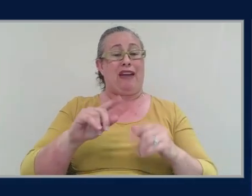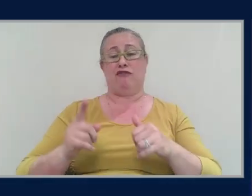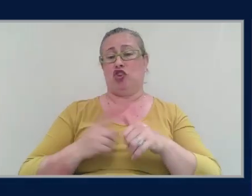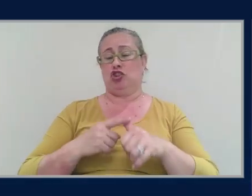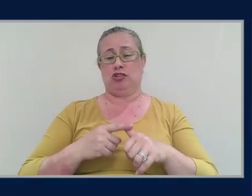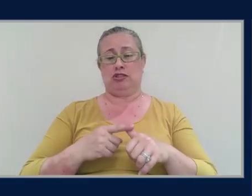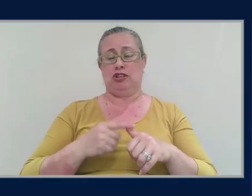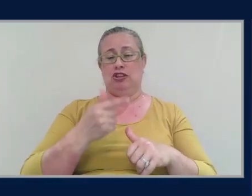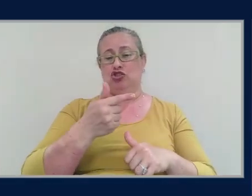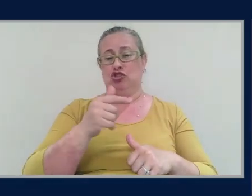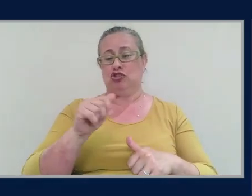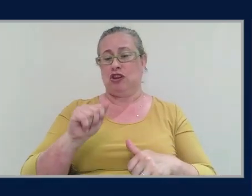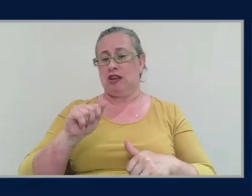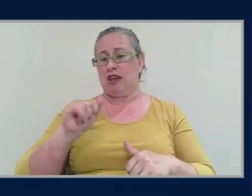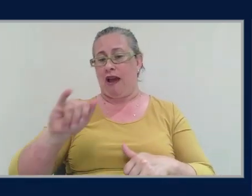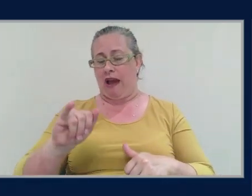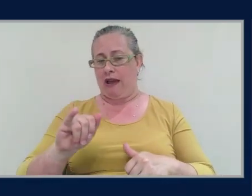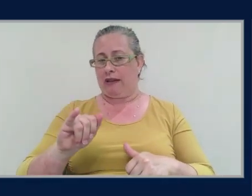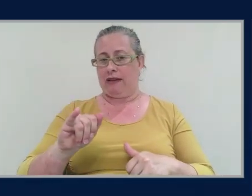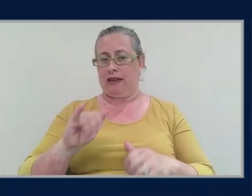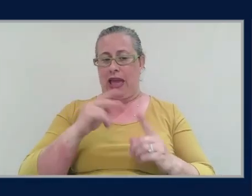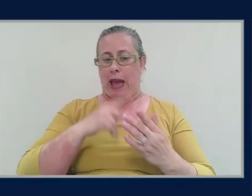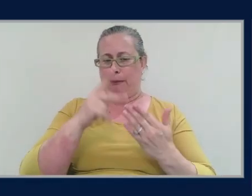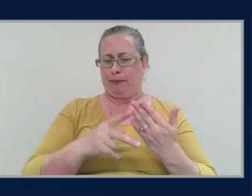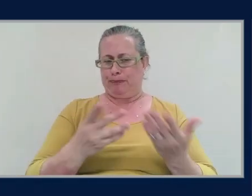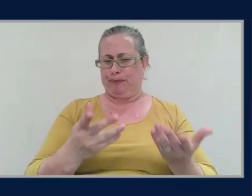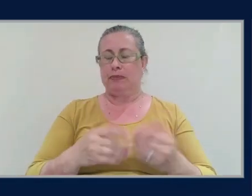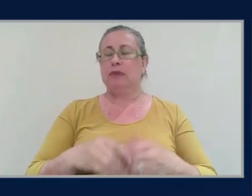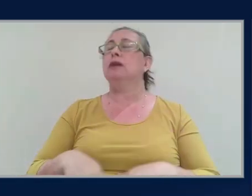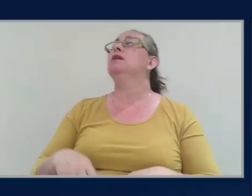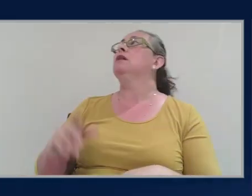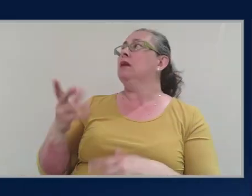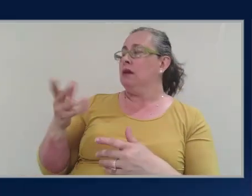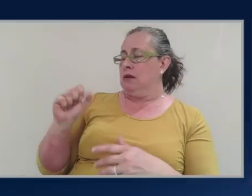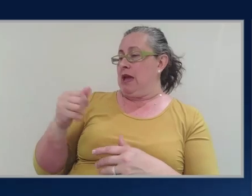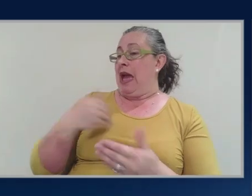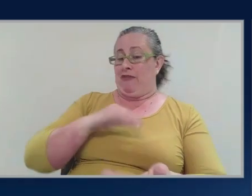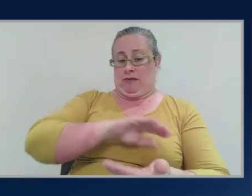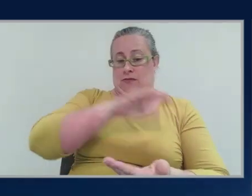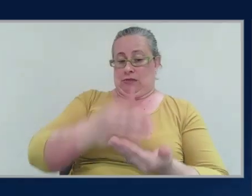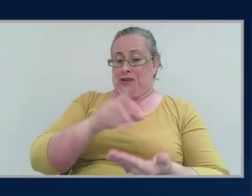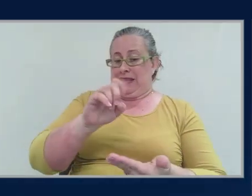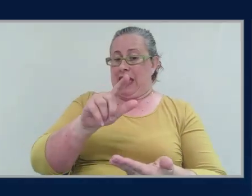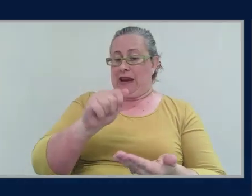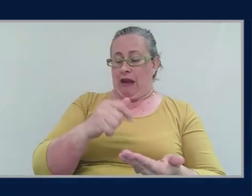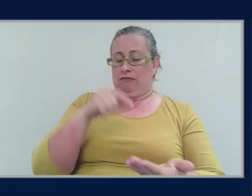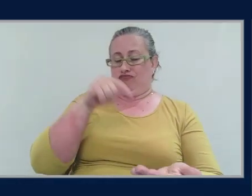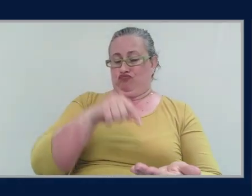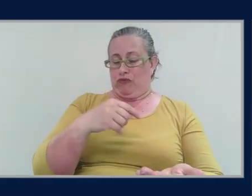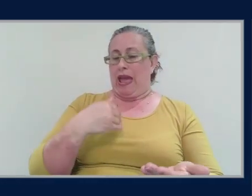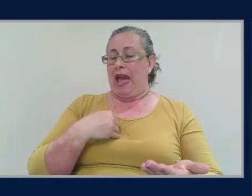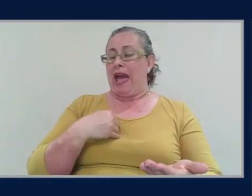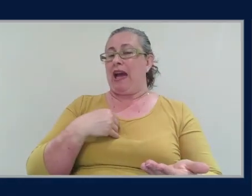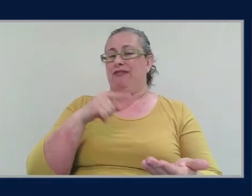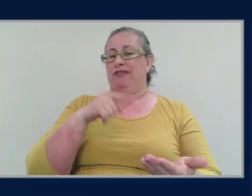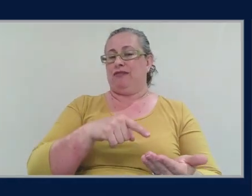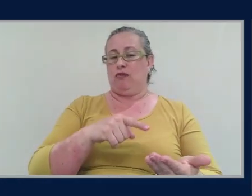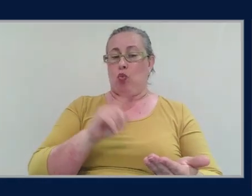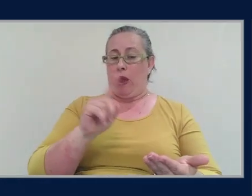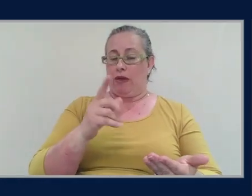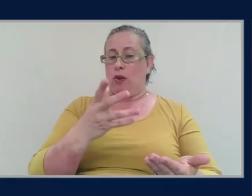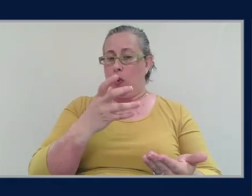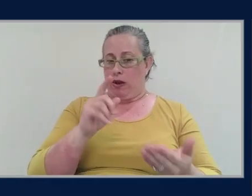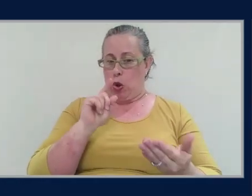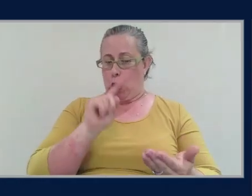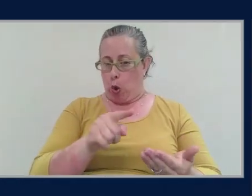they need to consider? Okay, yeah. So they've got all this data. Let's say they've got their data strategy, kind of their North Star of where they want to go. Right.